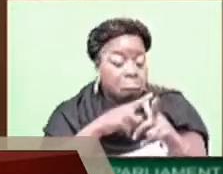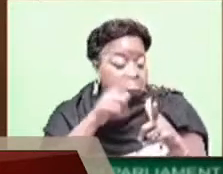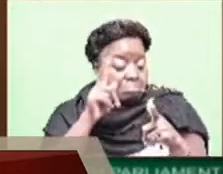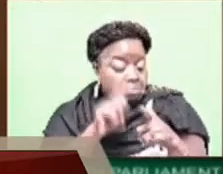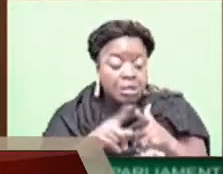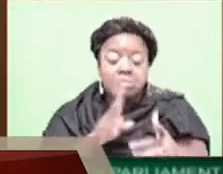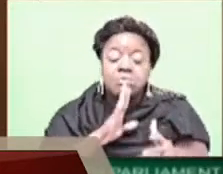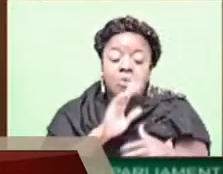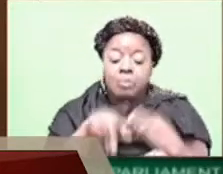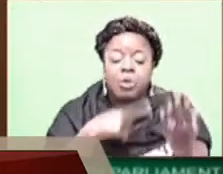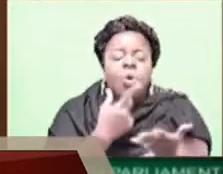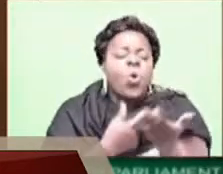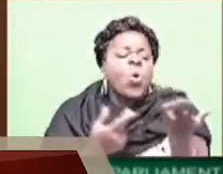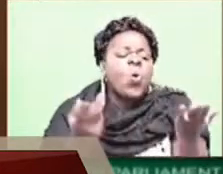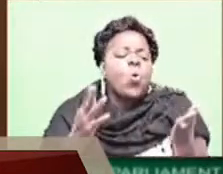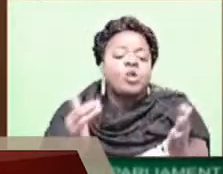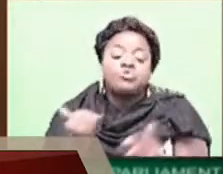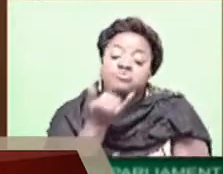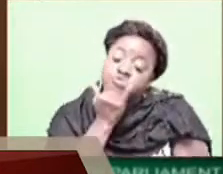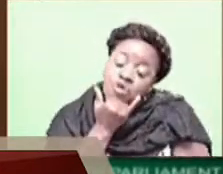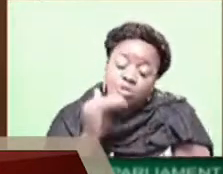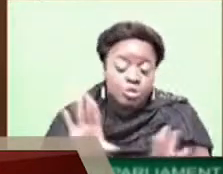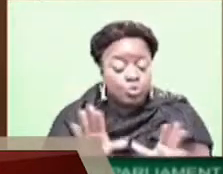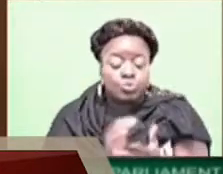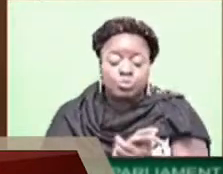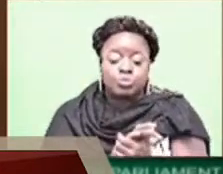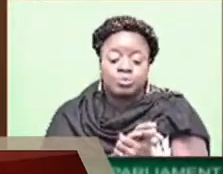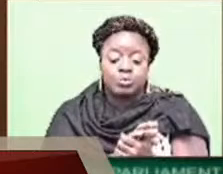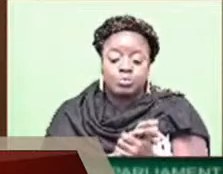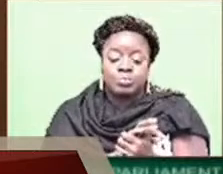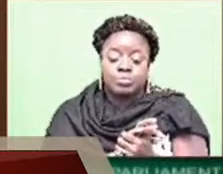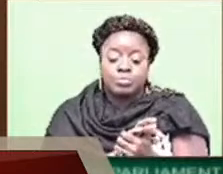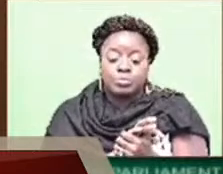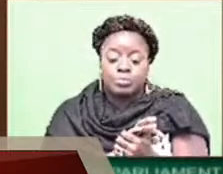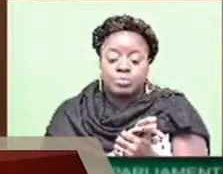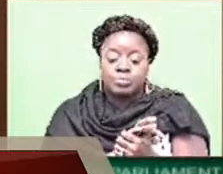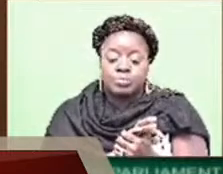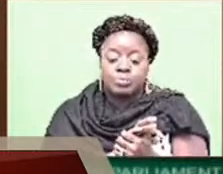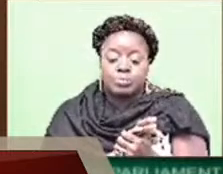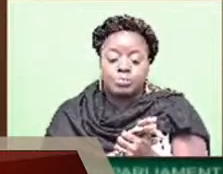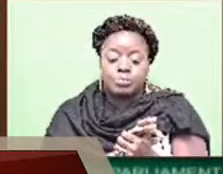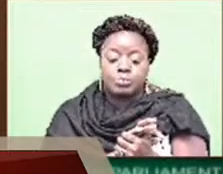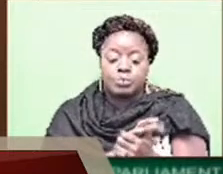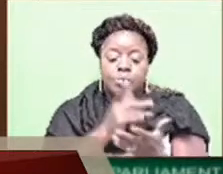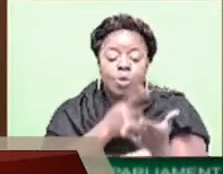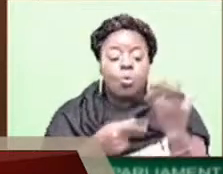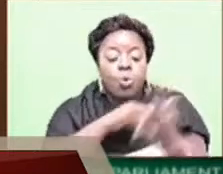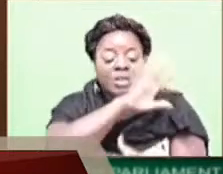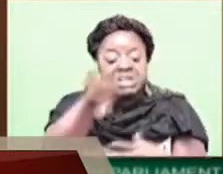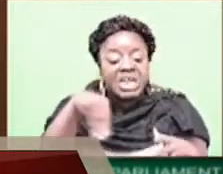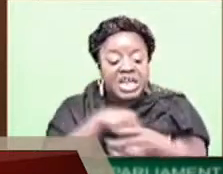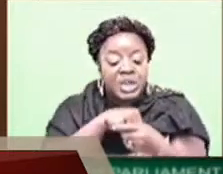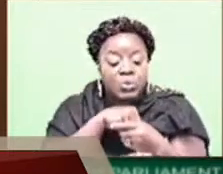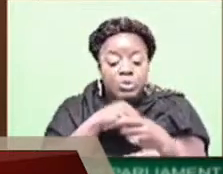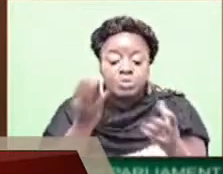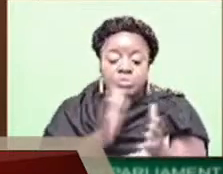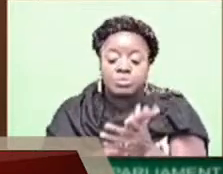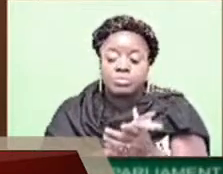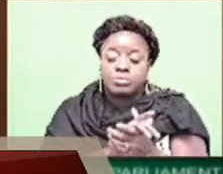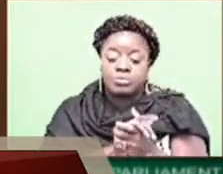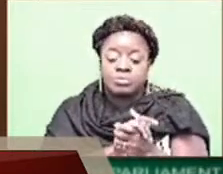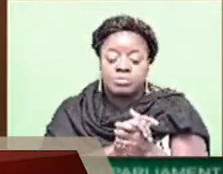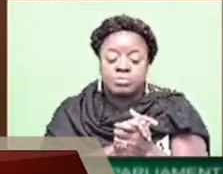offense, the manner in which you prescribe what the fixed penalty notice is intended to include, and you'll see that at 105B,